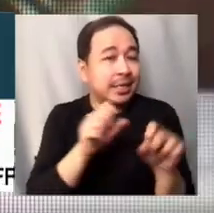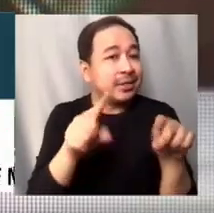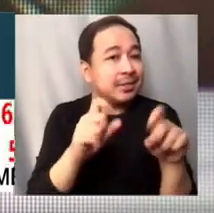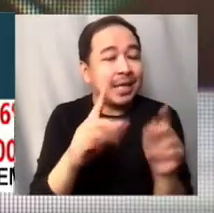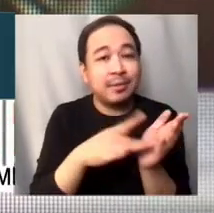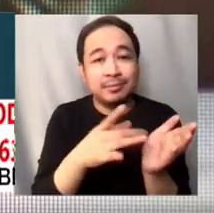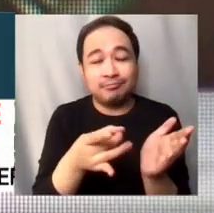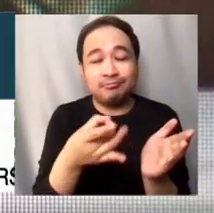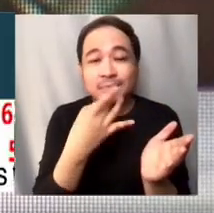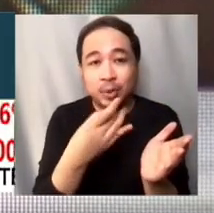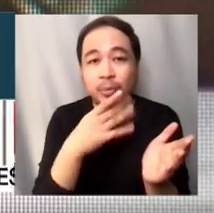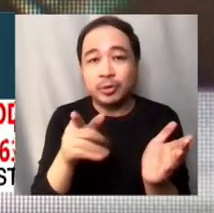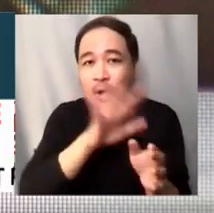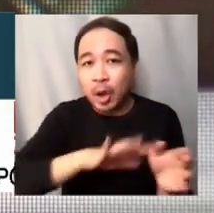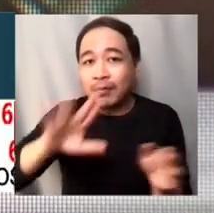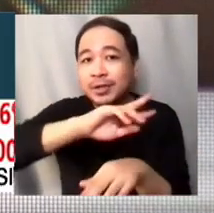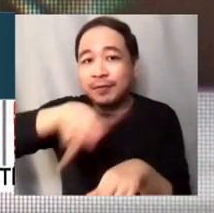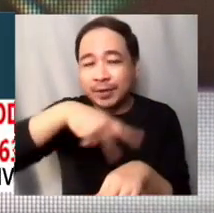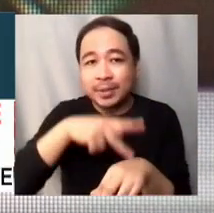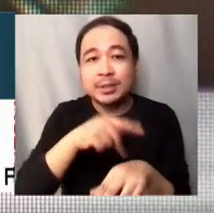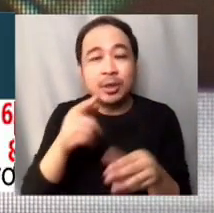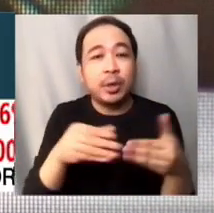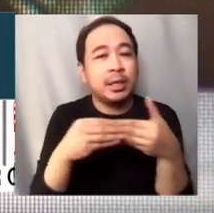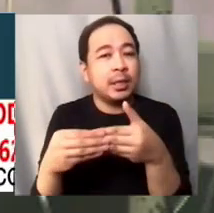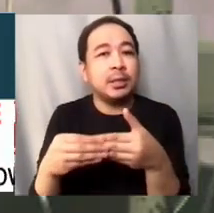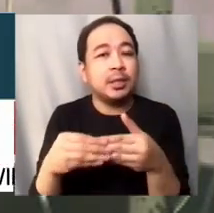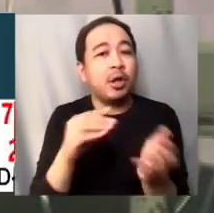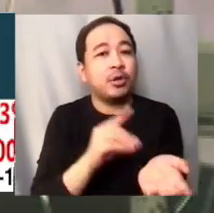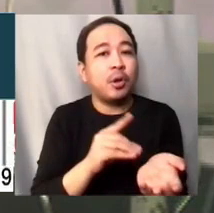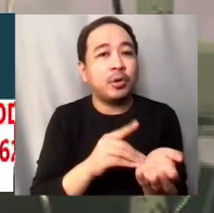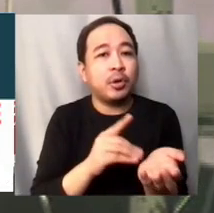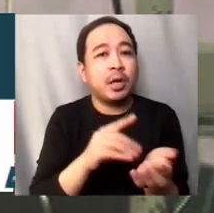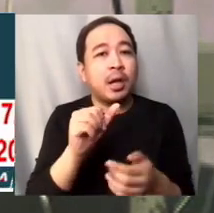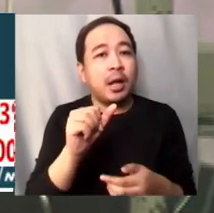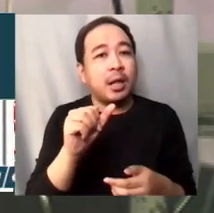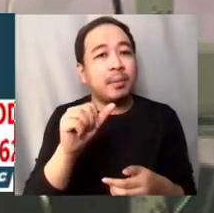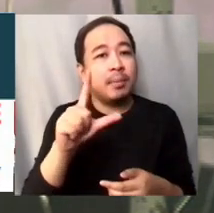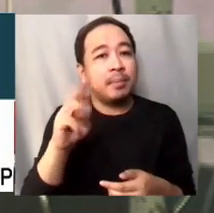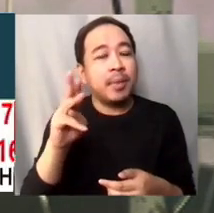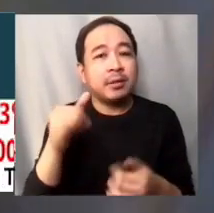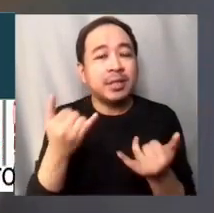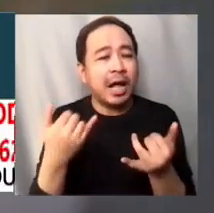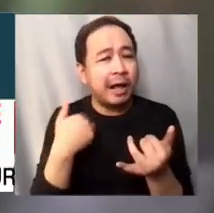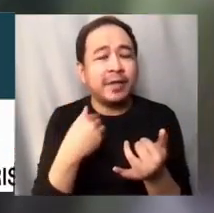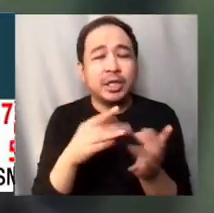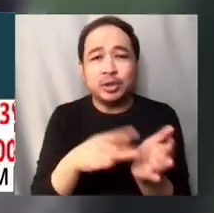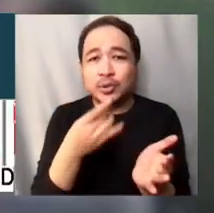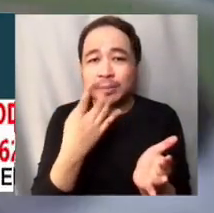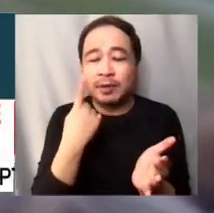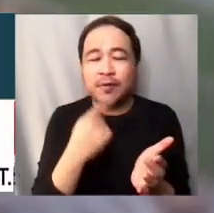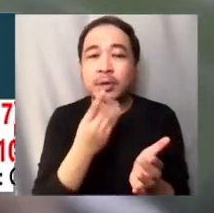Philippines. Sanofi Philippines country lead Dr. Amal Maklufi says they aim to make treatment solutions for diabetes and